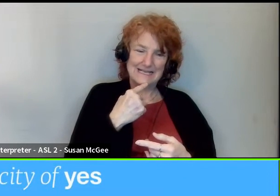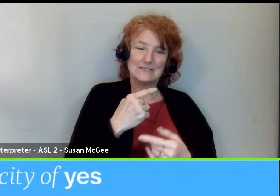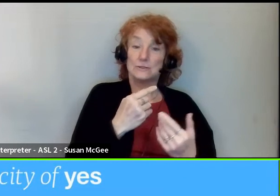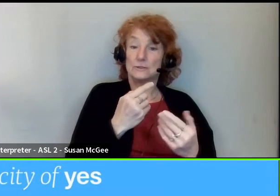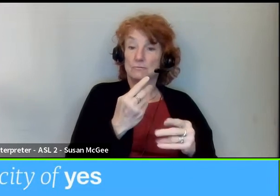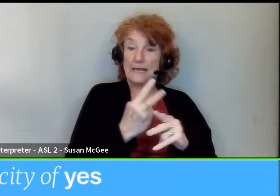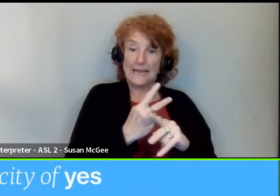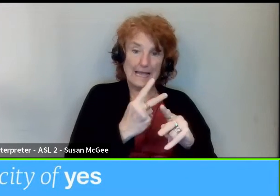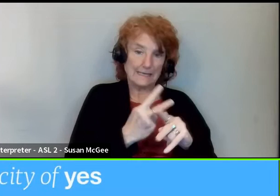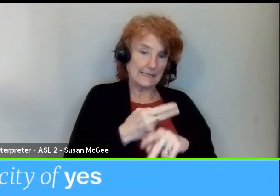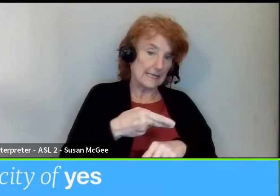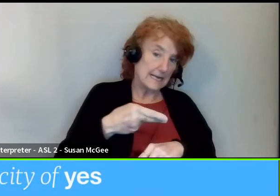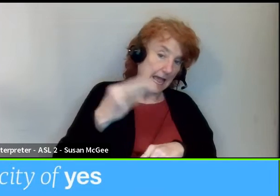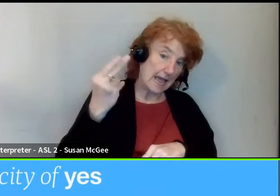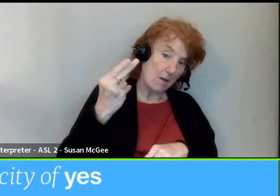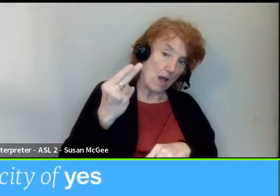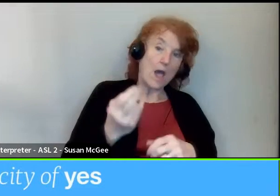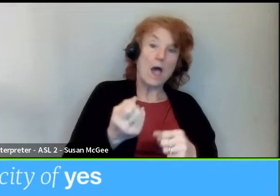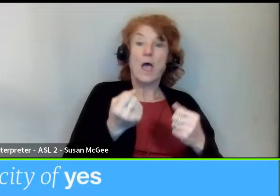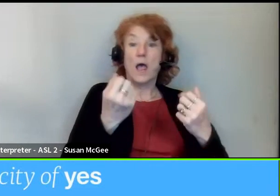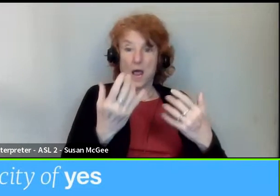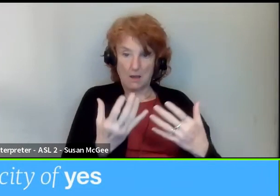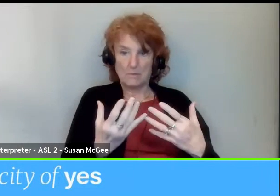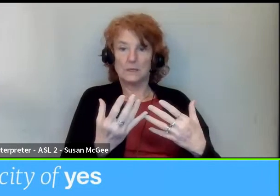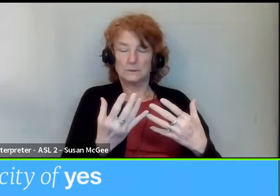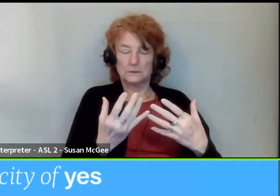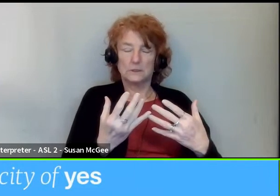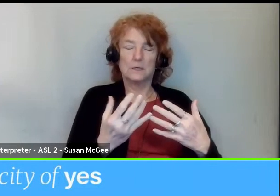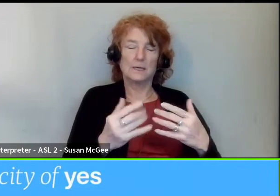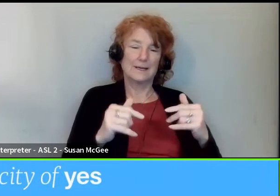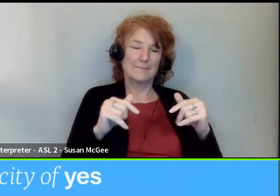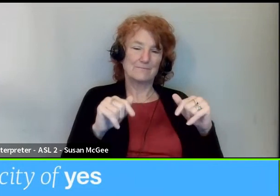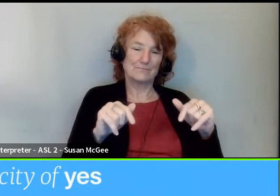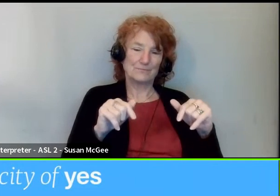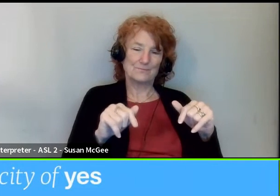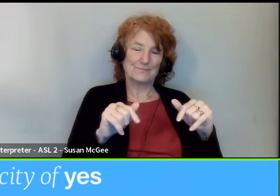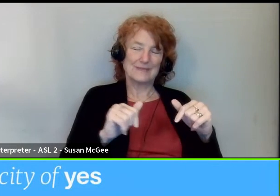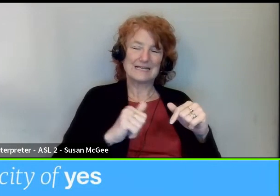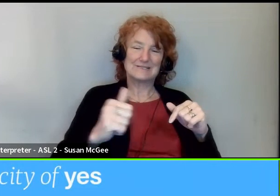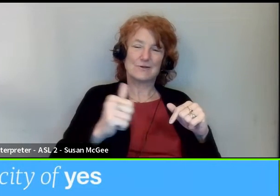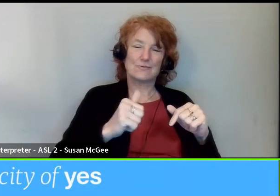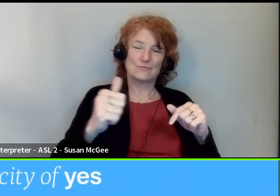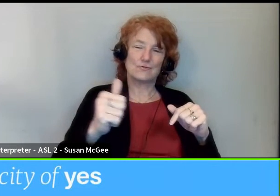based on a variety of factors. But in these districts, in the transit-oriented development